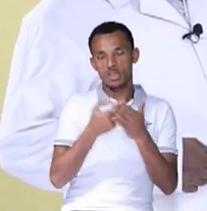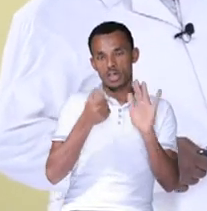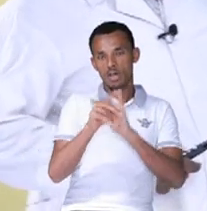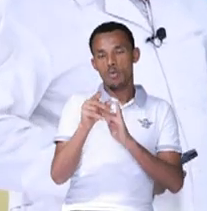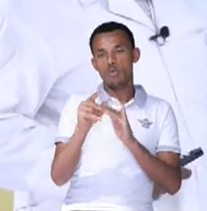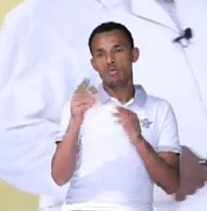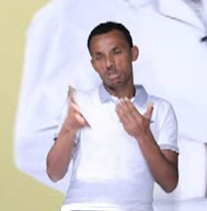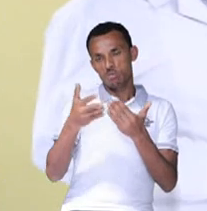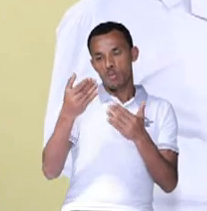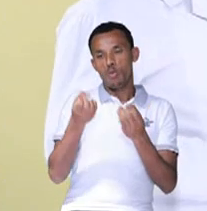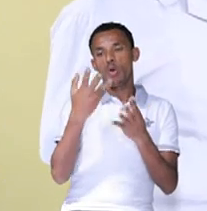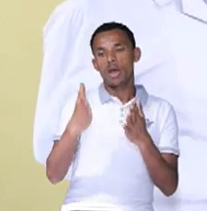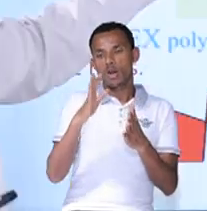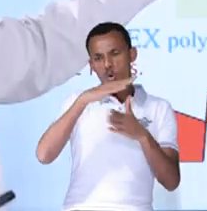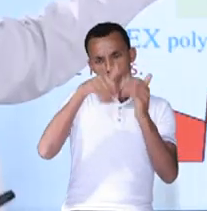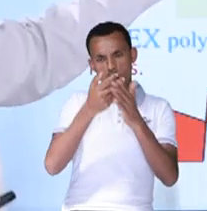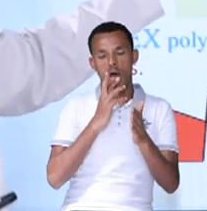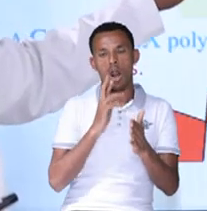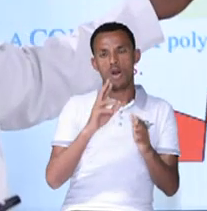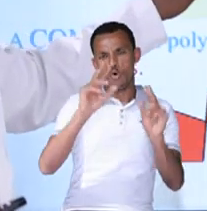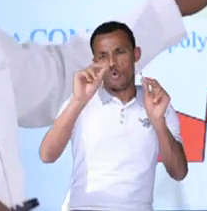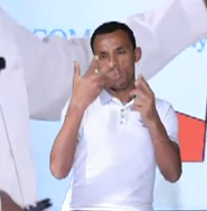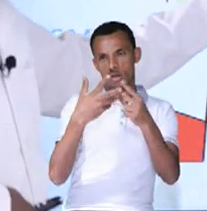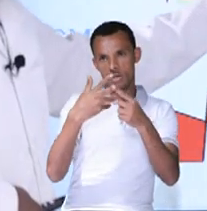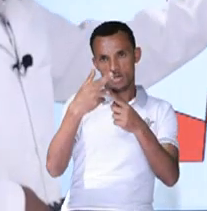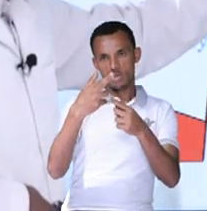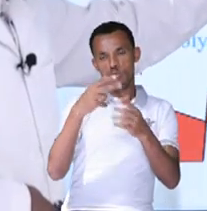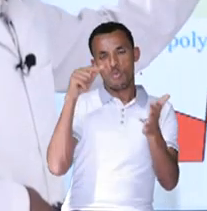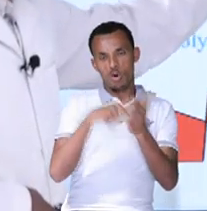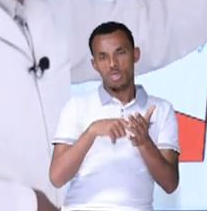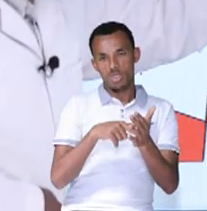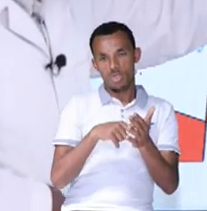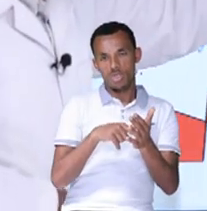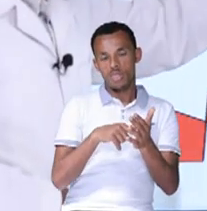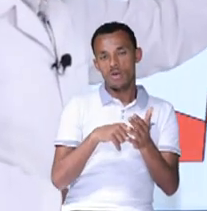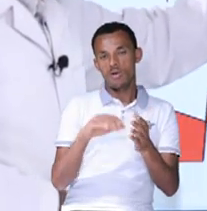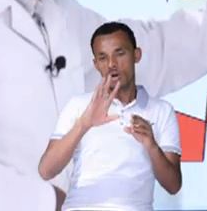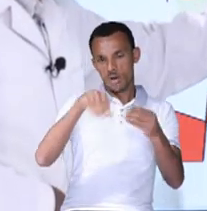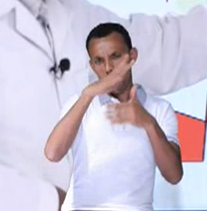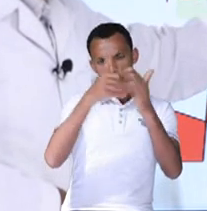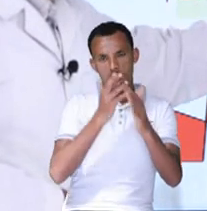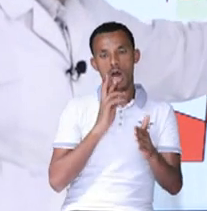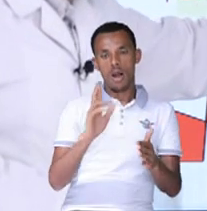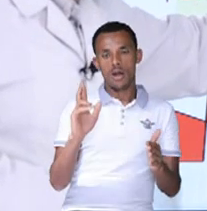simple polygon. All are no intersection point on the given polygon. All are